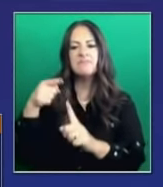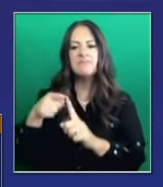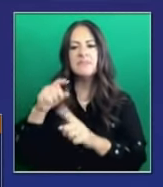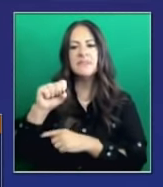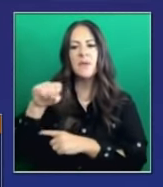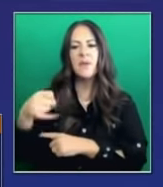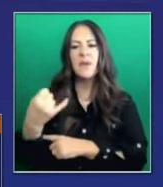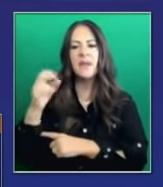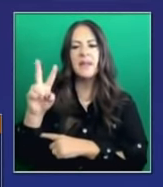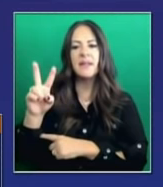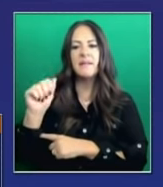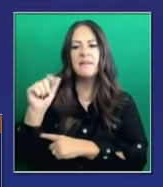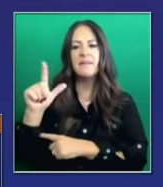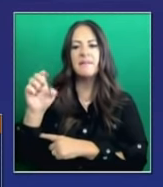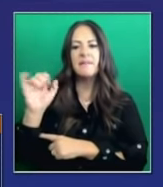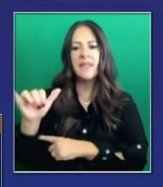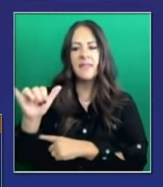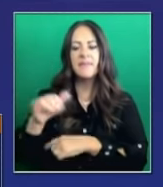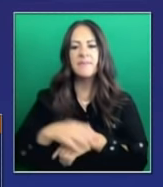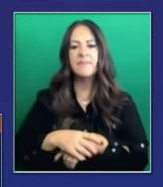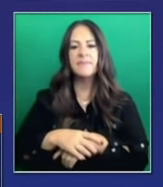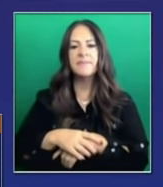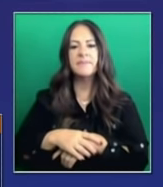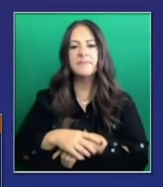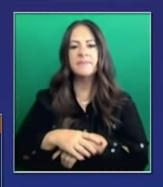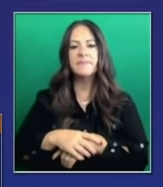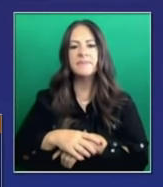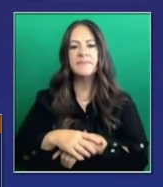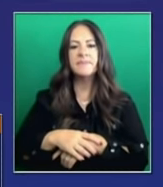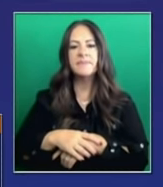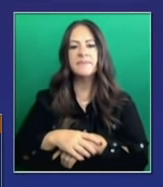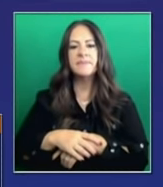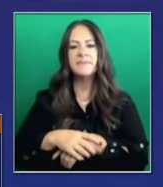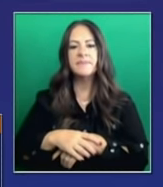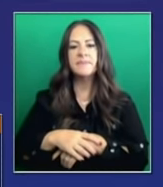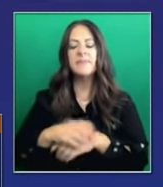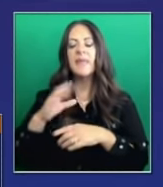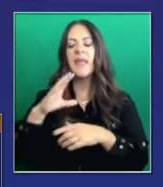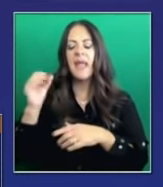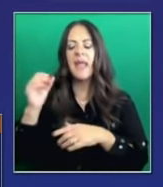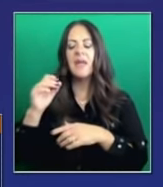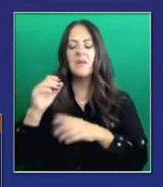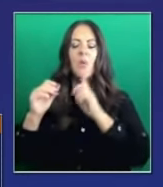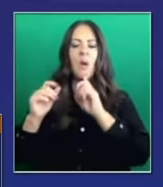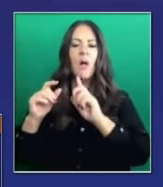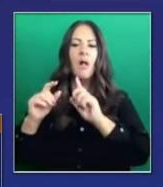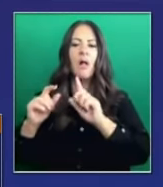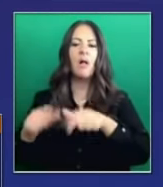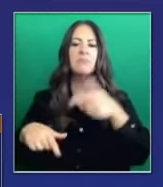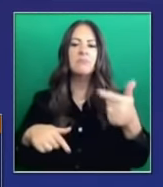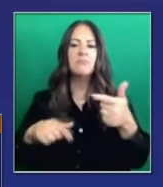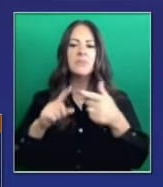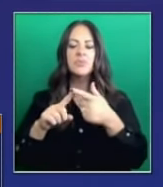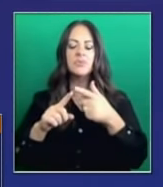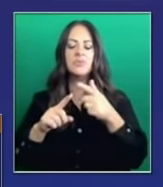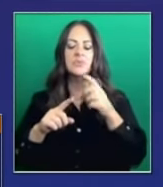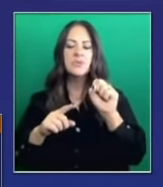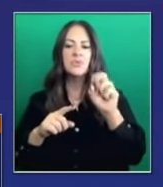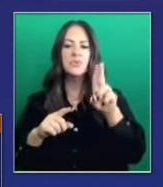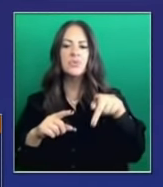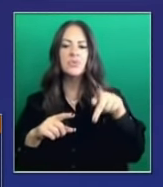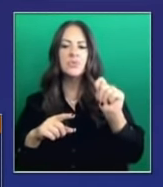to President and Superintendent on the issue of those counties that are in deep purple and the